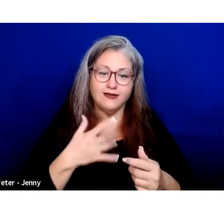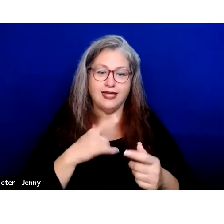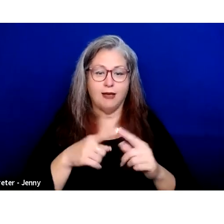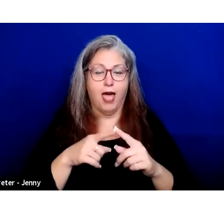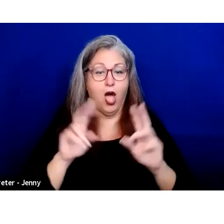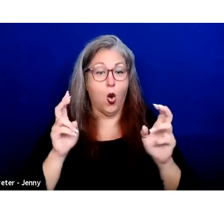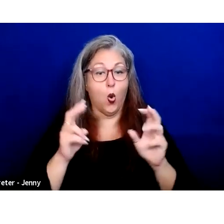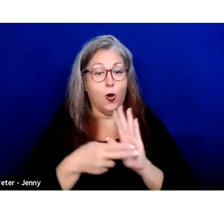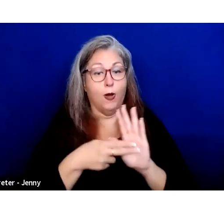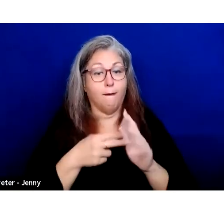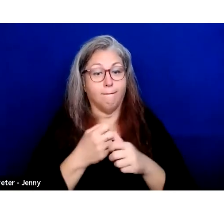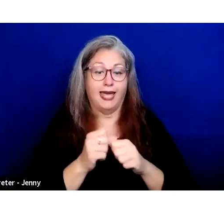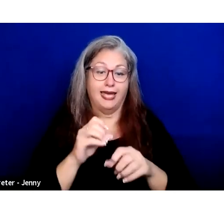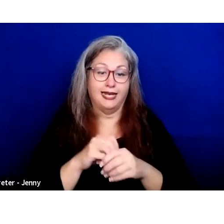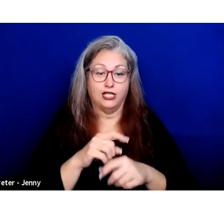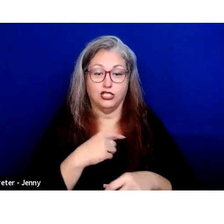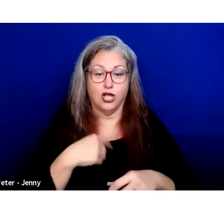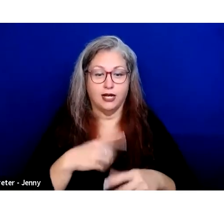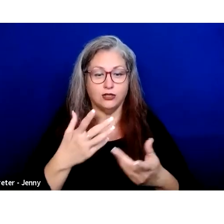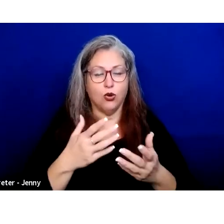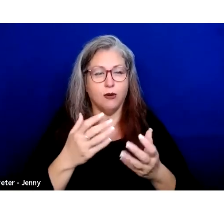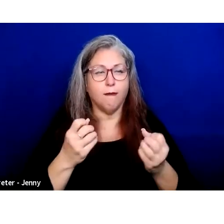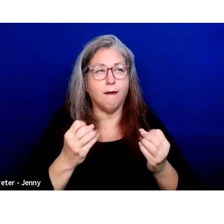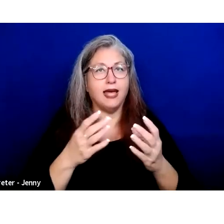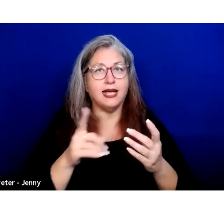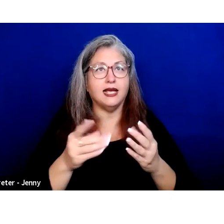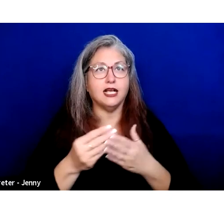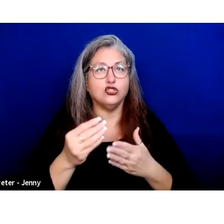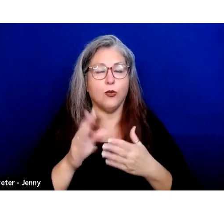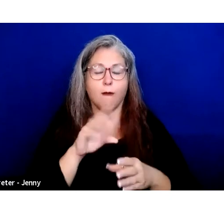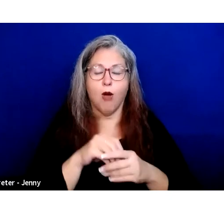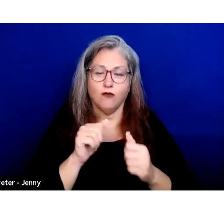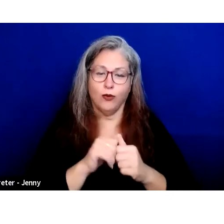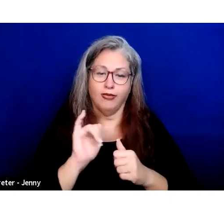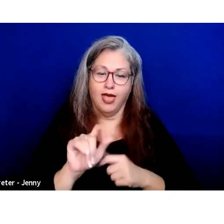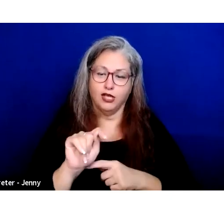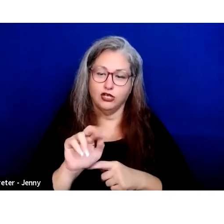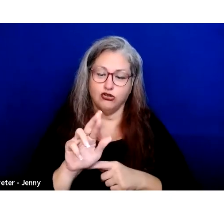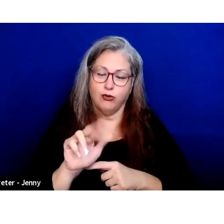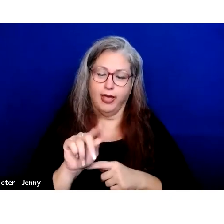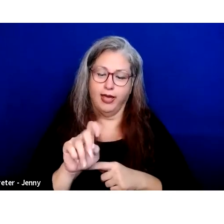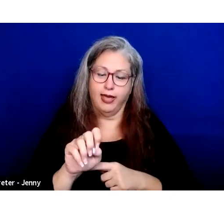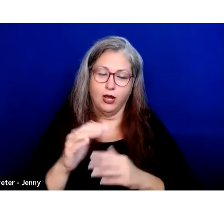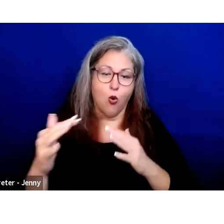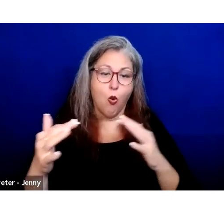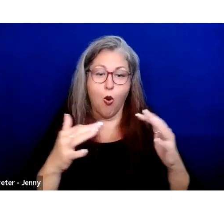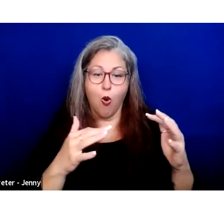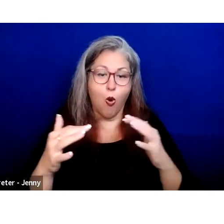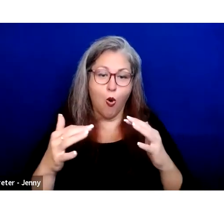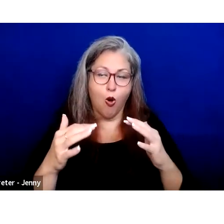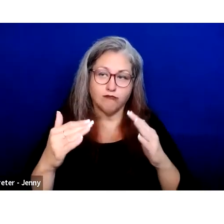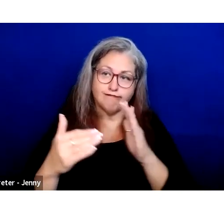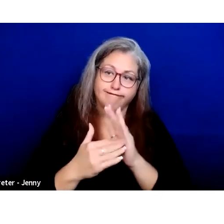China, right? Yeah. So in a lot of ways, consumers are taking part in this trade war that the U.S. is in with